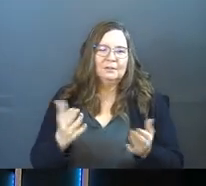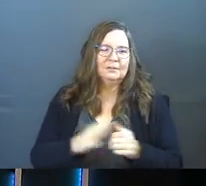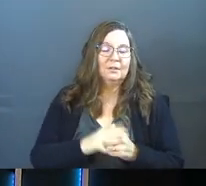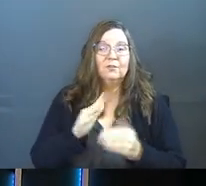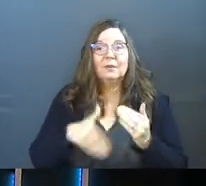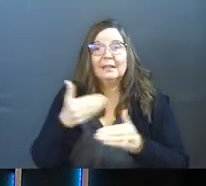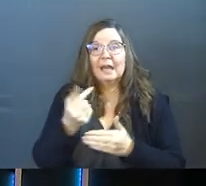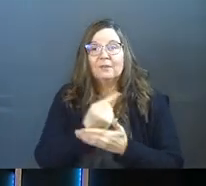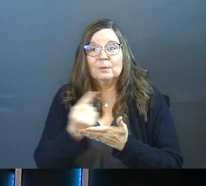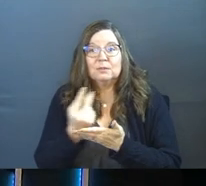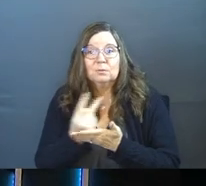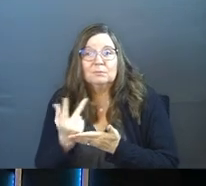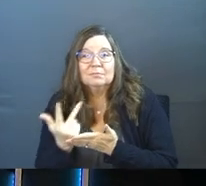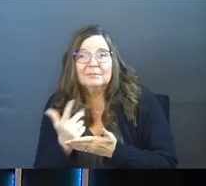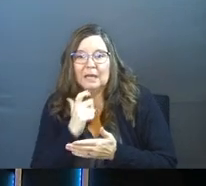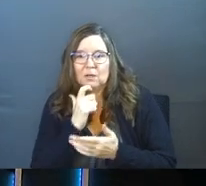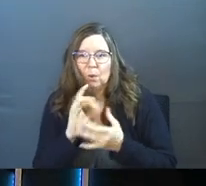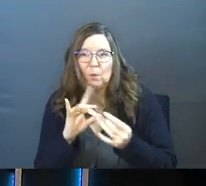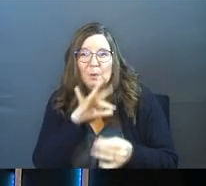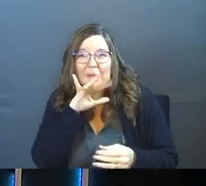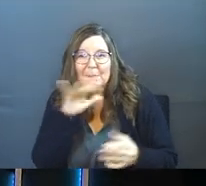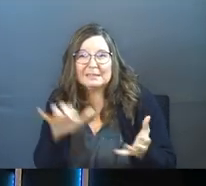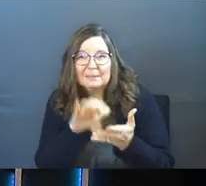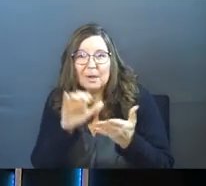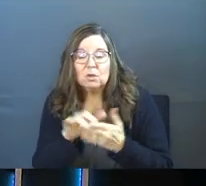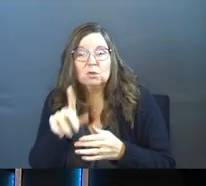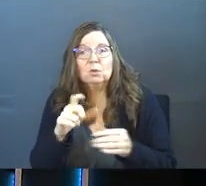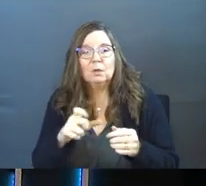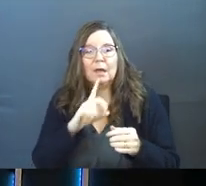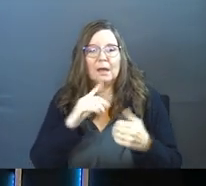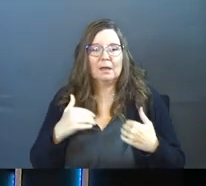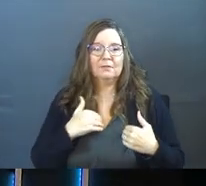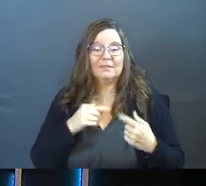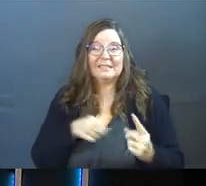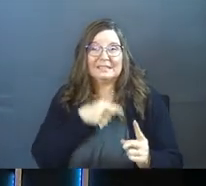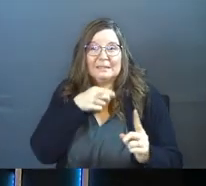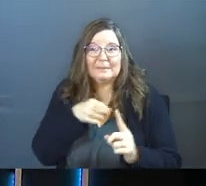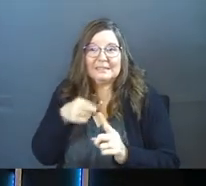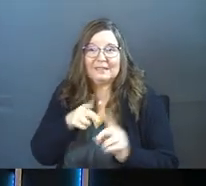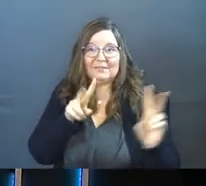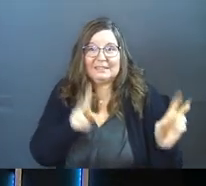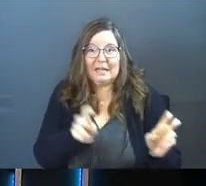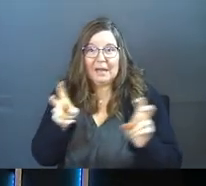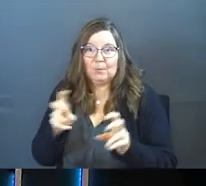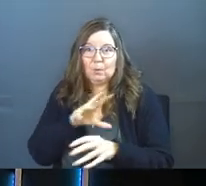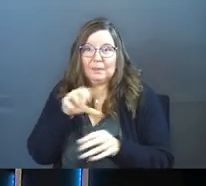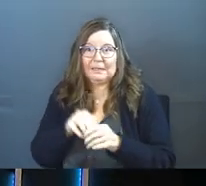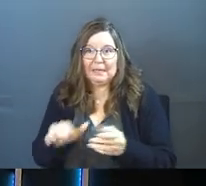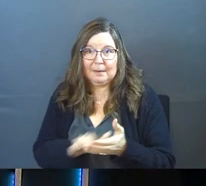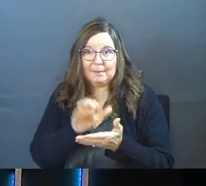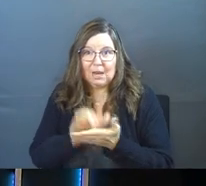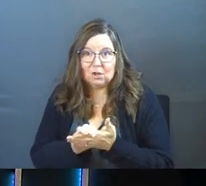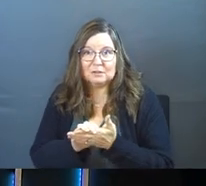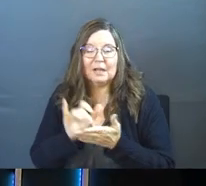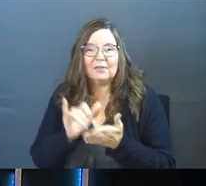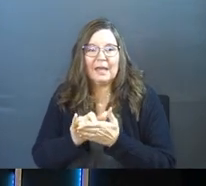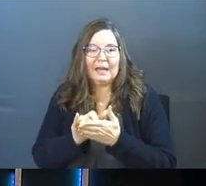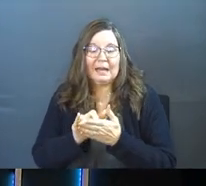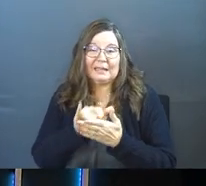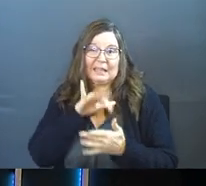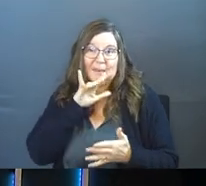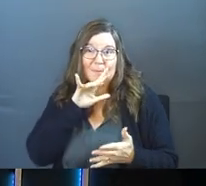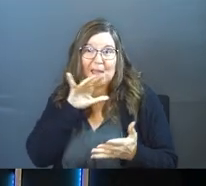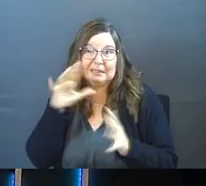so for the next few weeks, as you guys are going through messy matrimony, you guys are going to have specific topics within marriage that can get